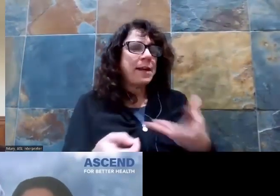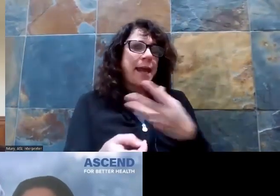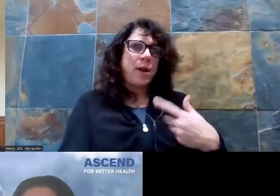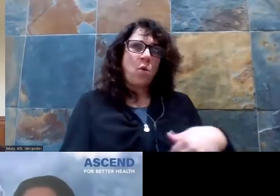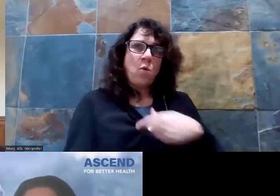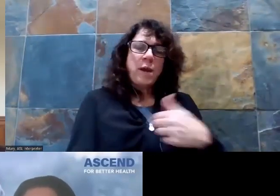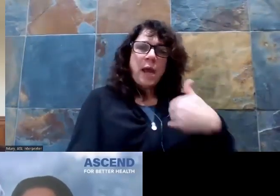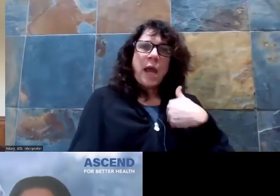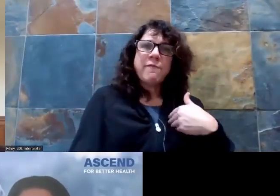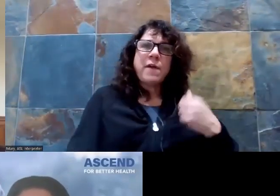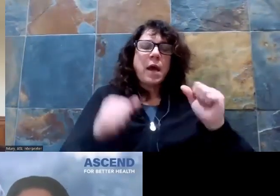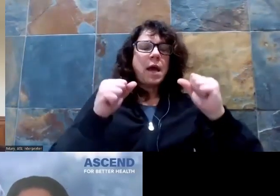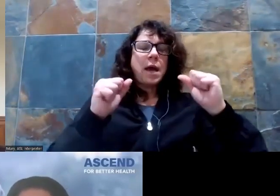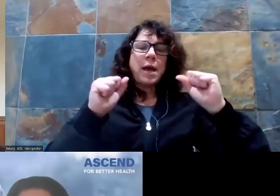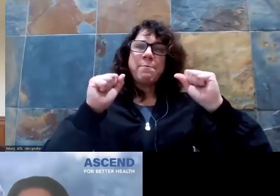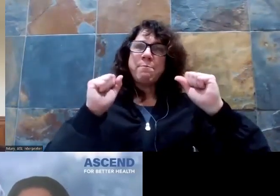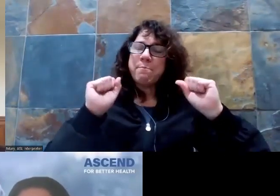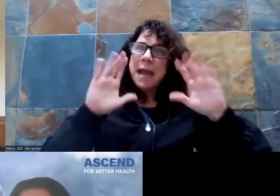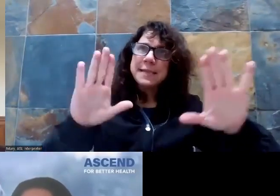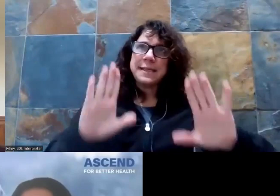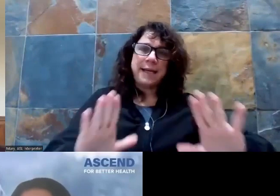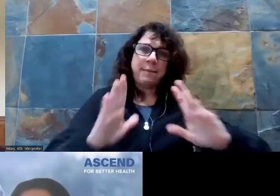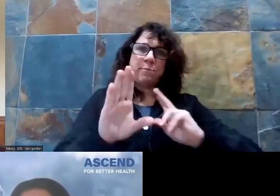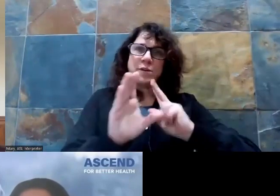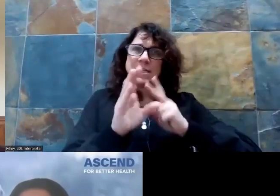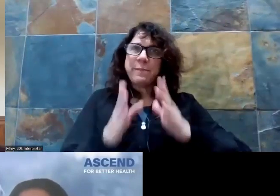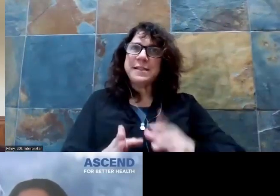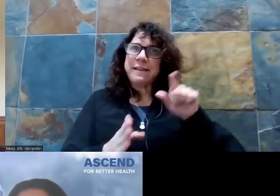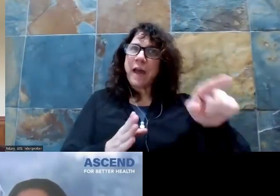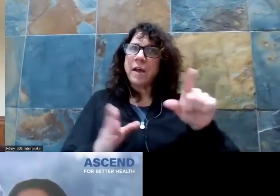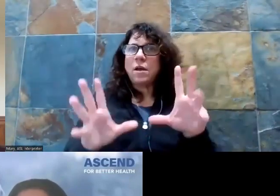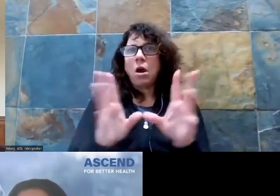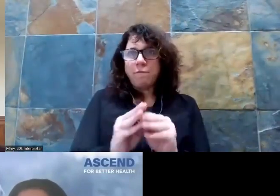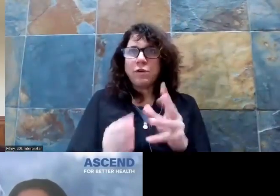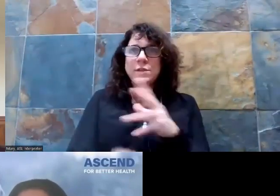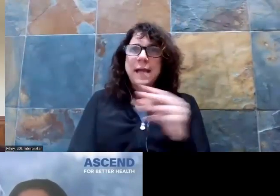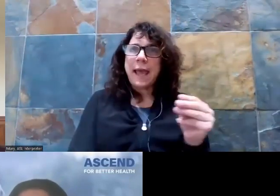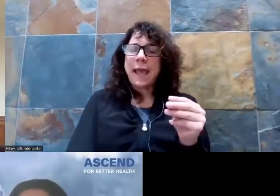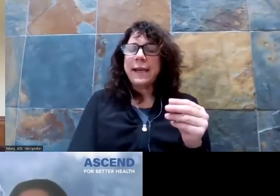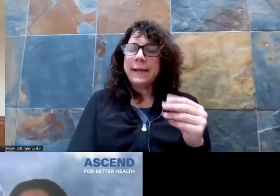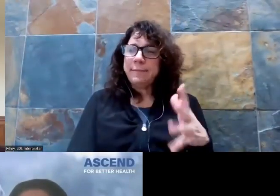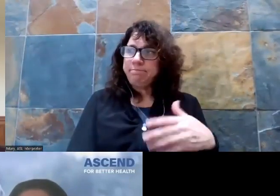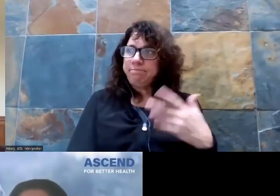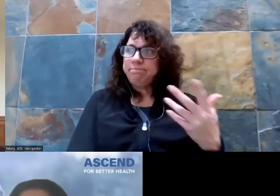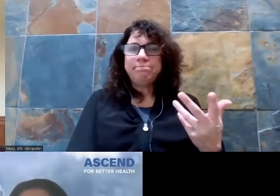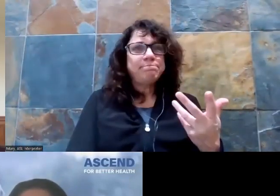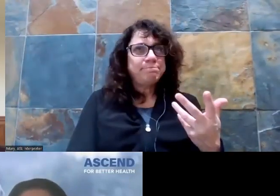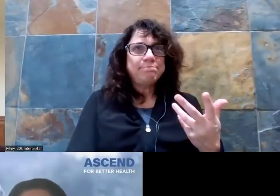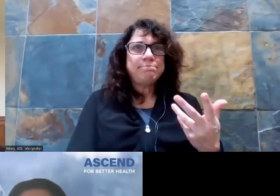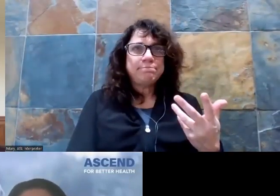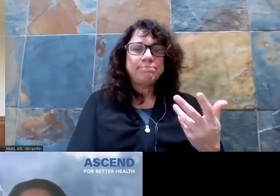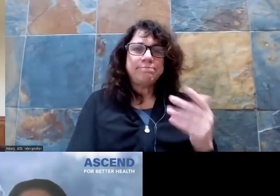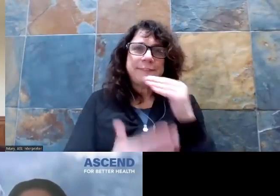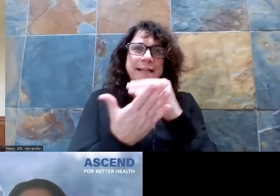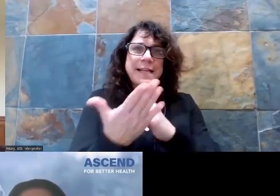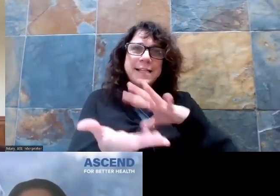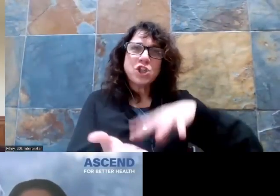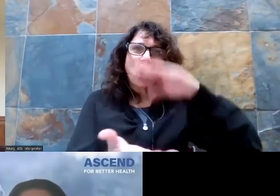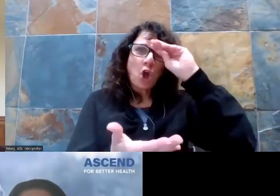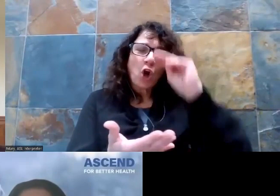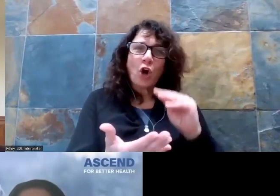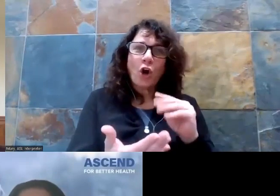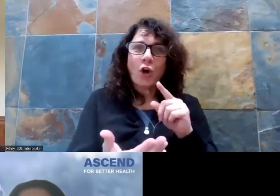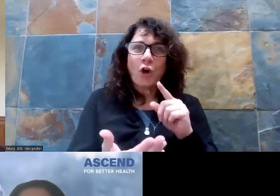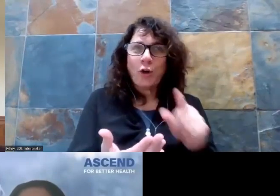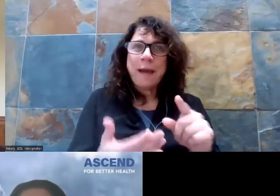We had some amazing participants in the conference, and just the lessons we learned about the